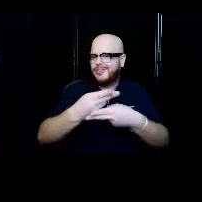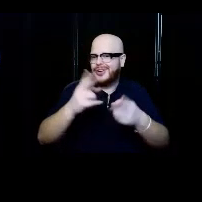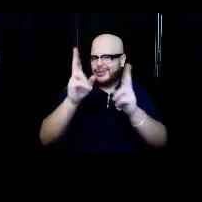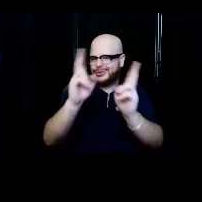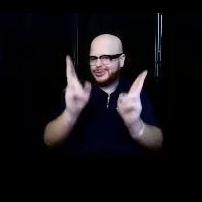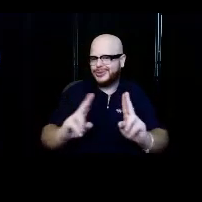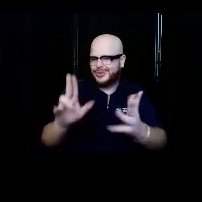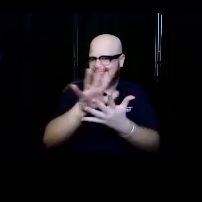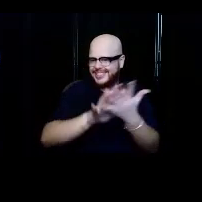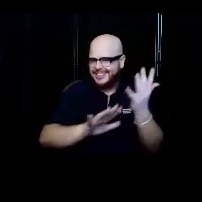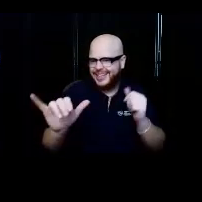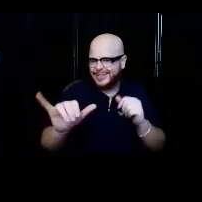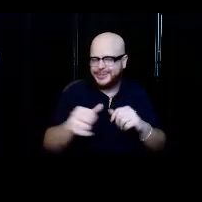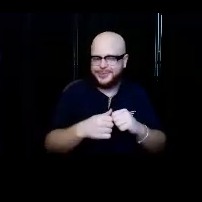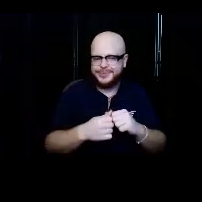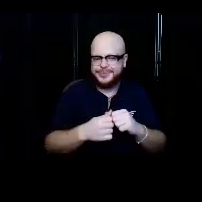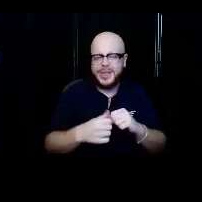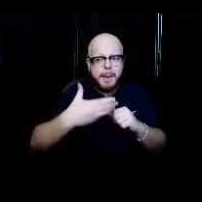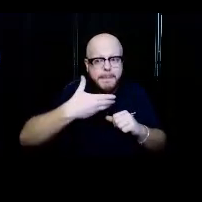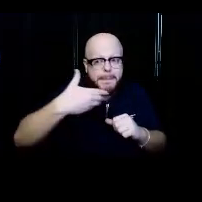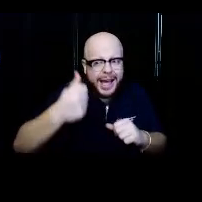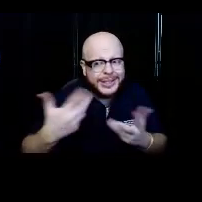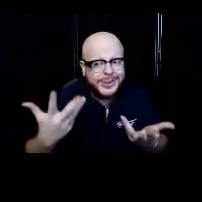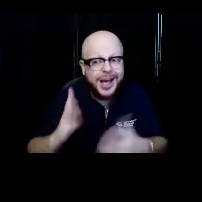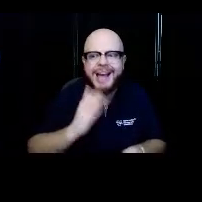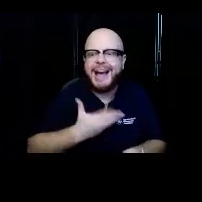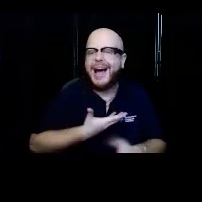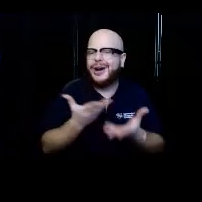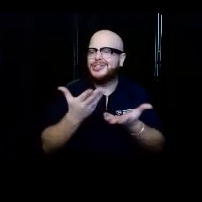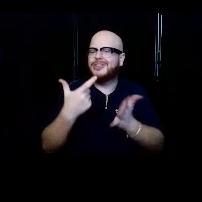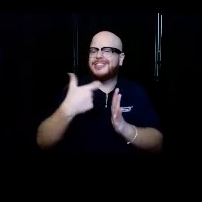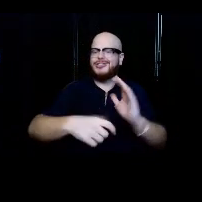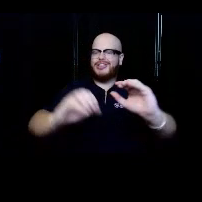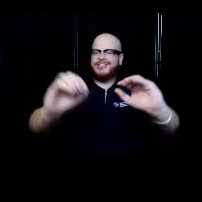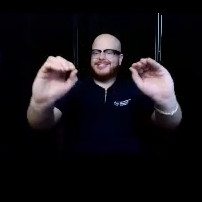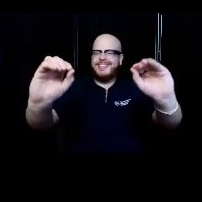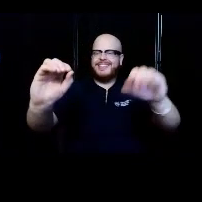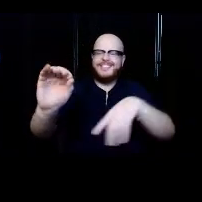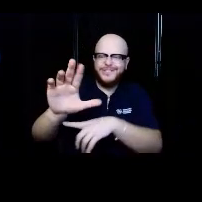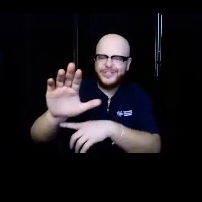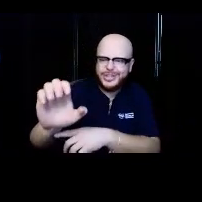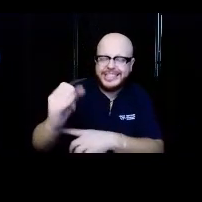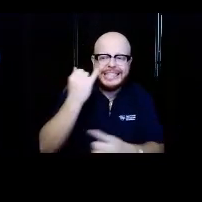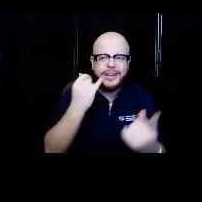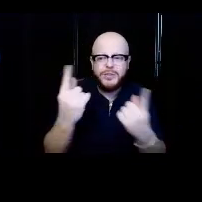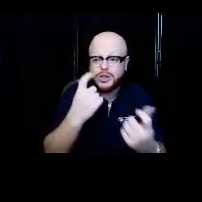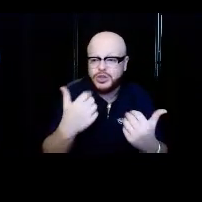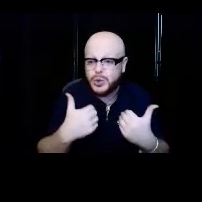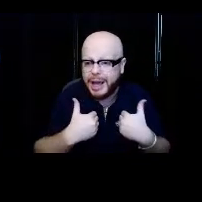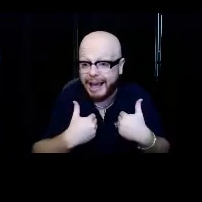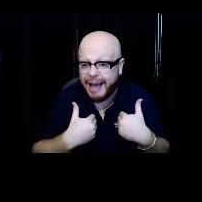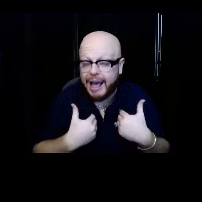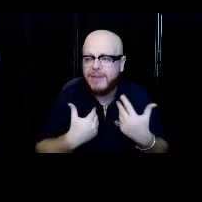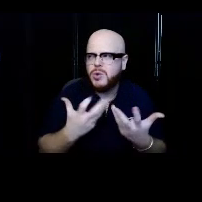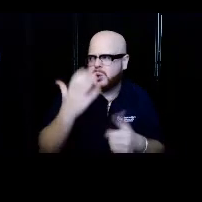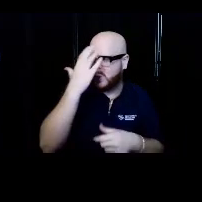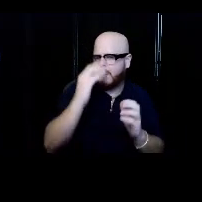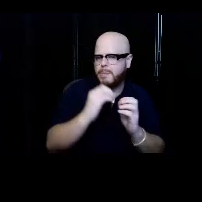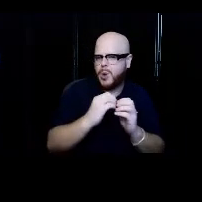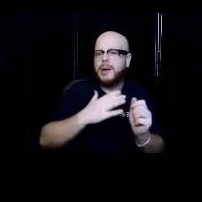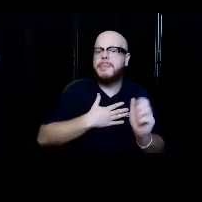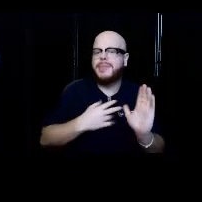free. If you're interested in partnering with us or have any questions, please visit the team page on our website for contact information. A link